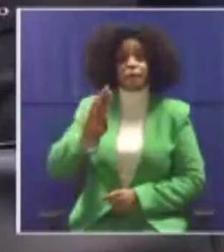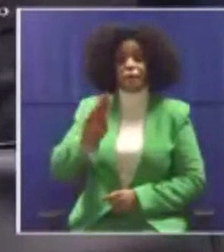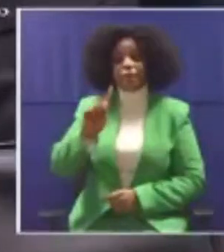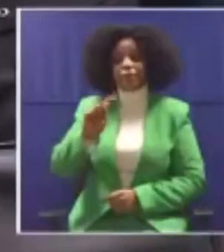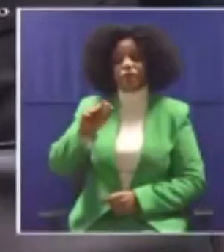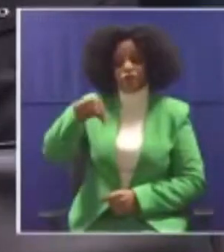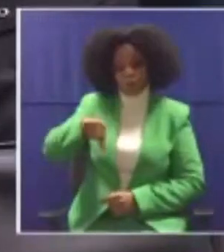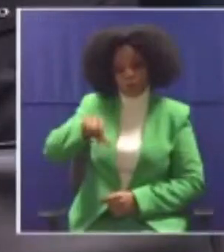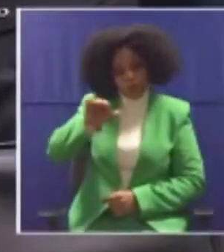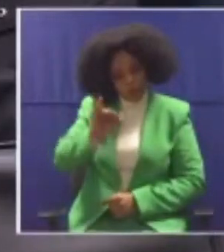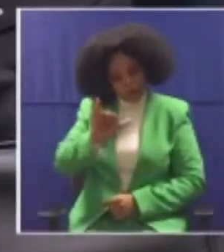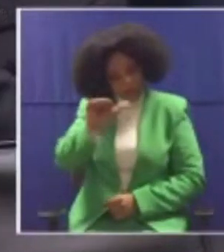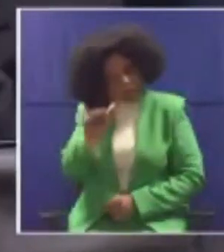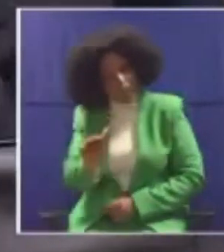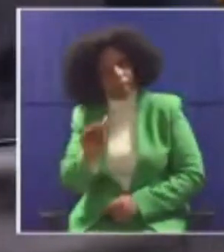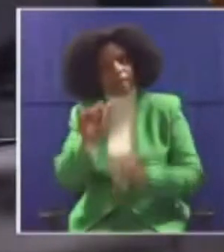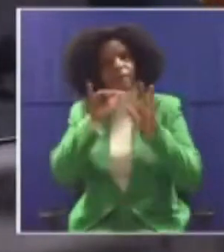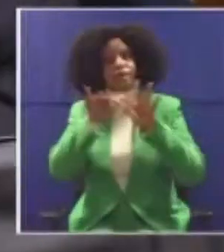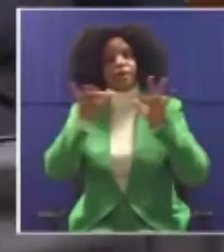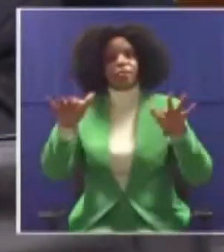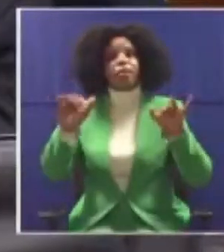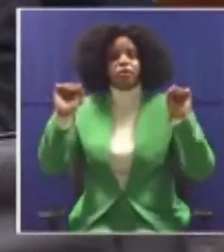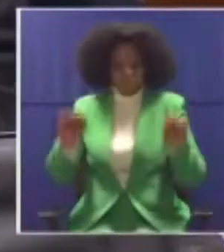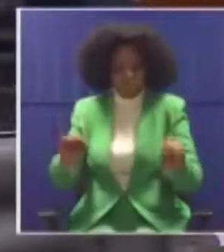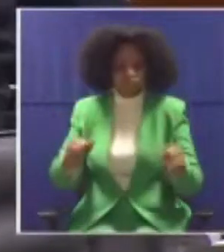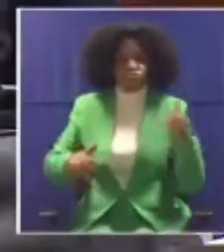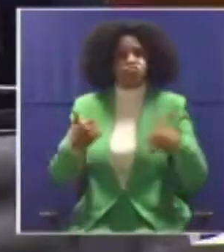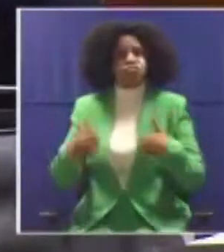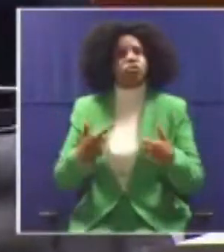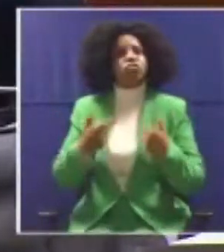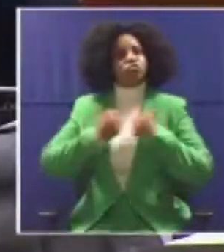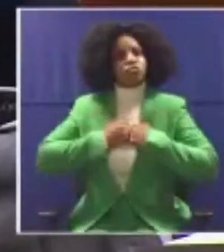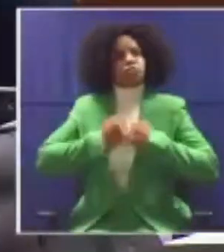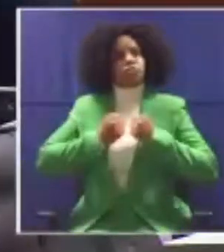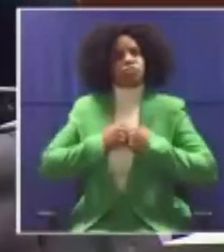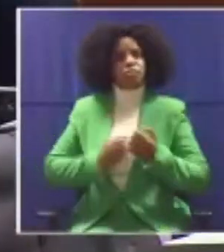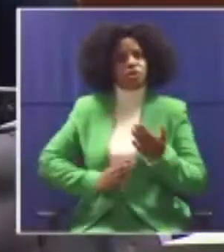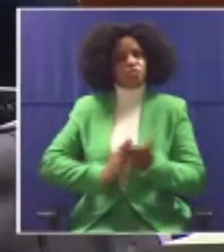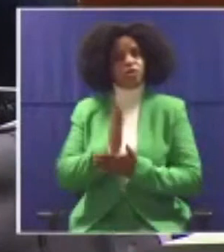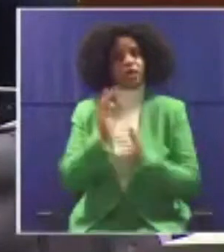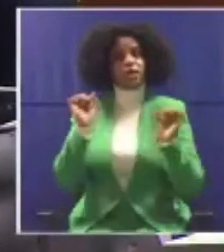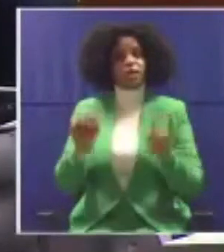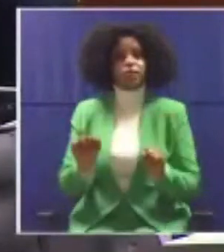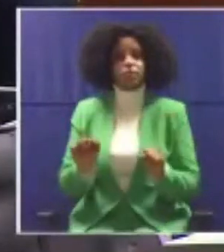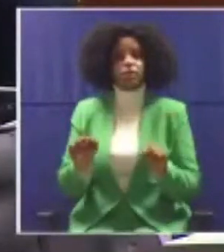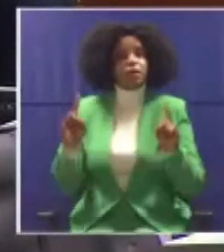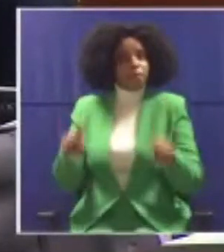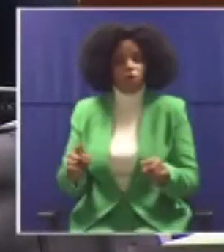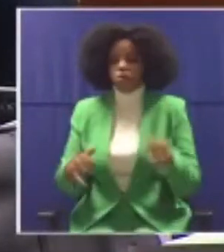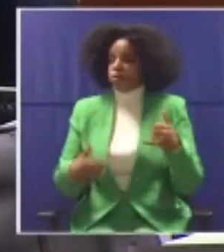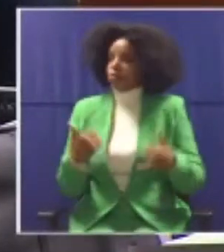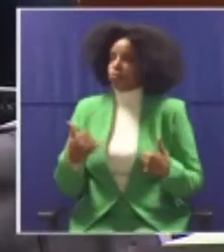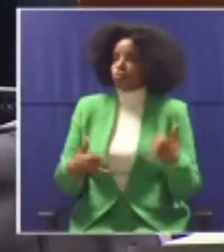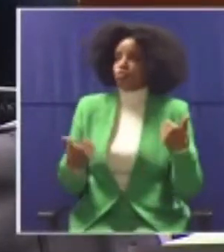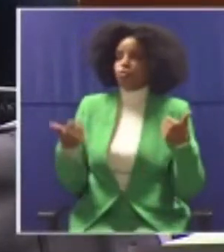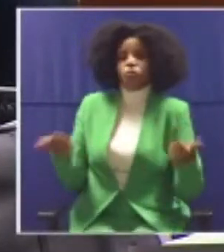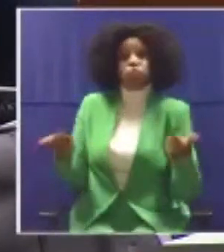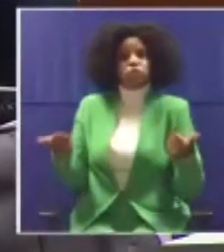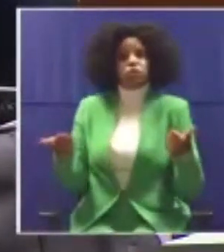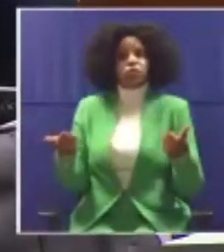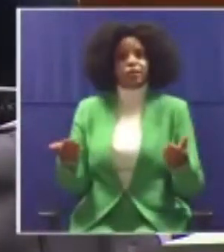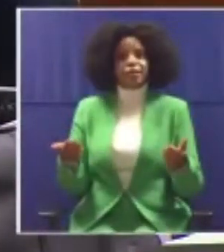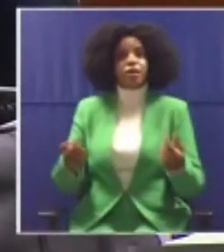LGBTQIA people enjoy human rights. They must enjoy human rights, and we